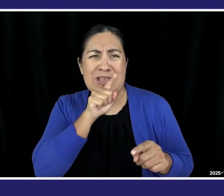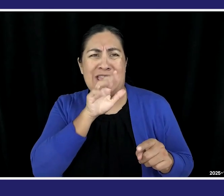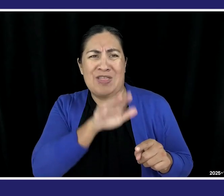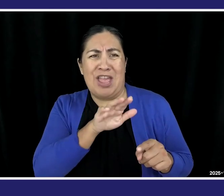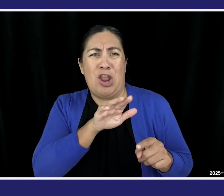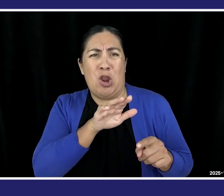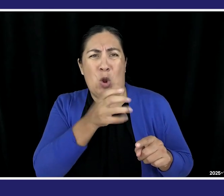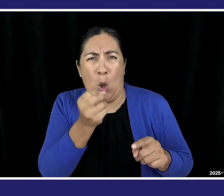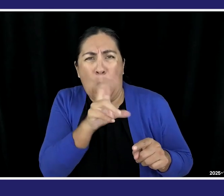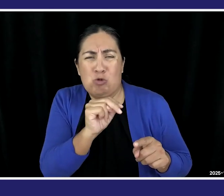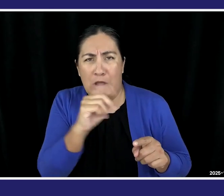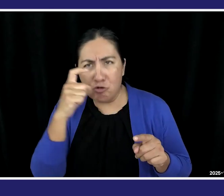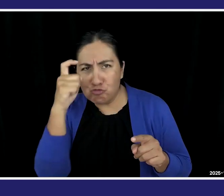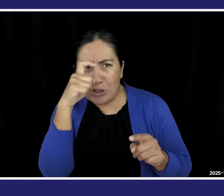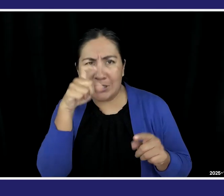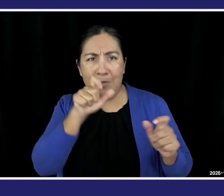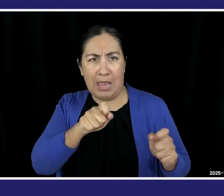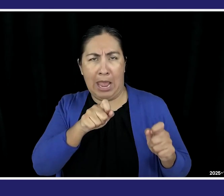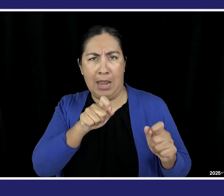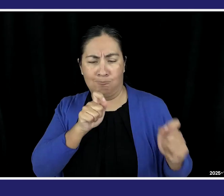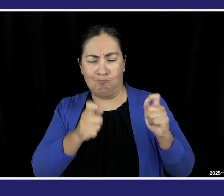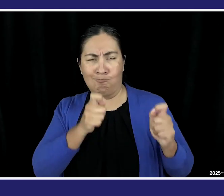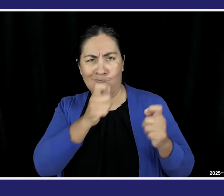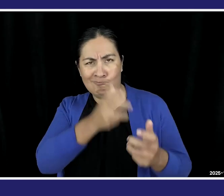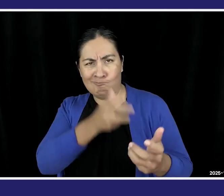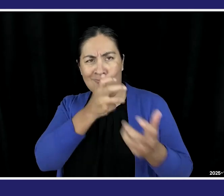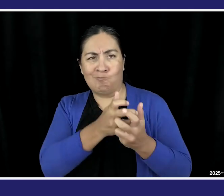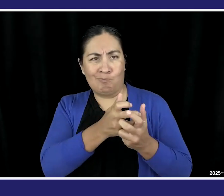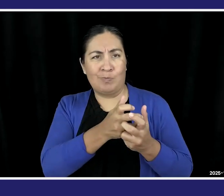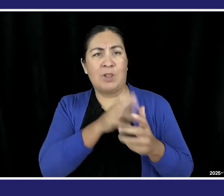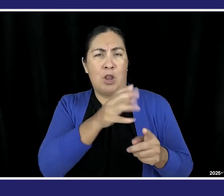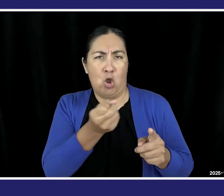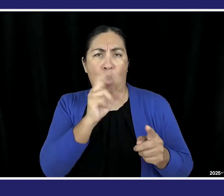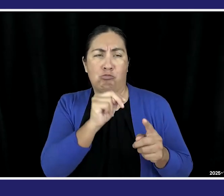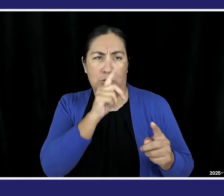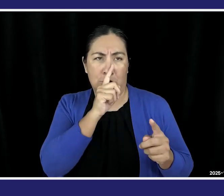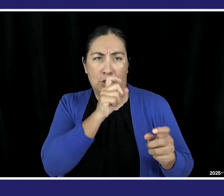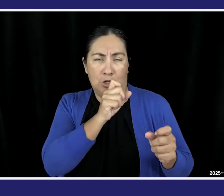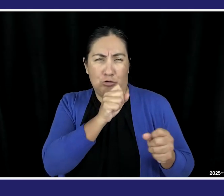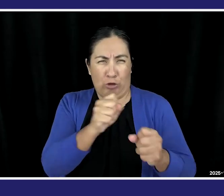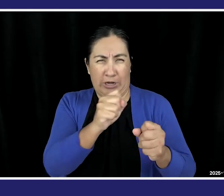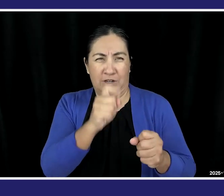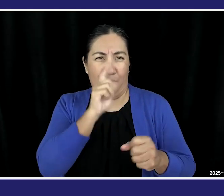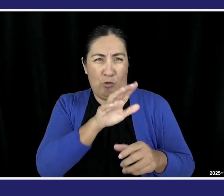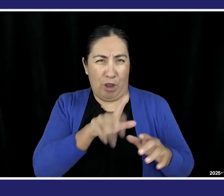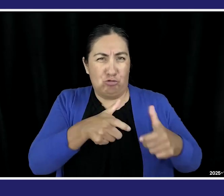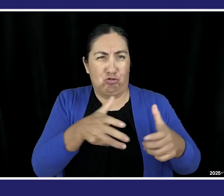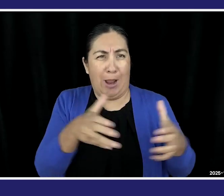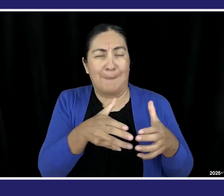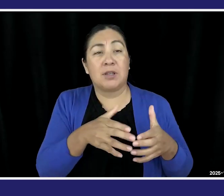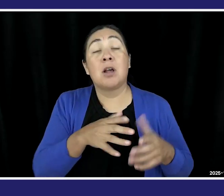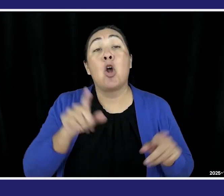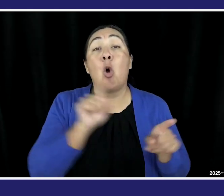specific for tribes. The other pot of money that I wanted to go over is some